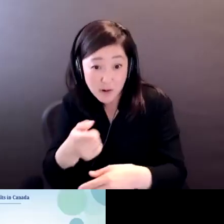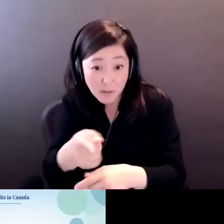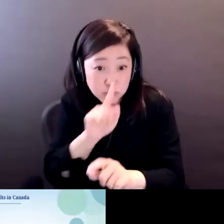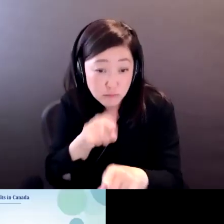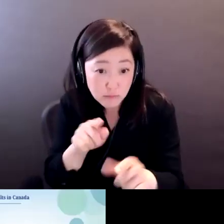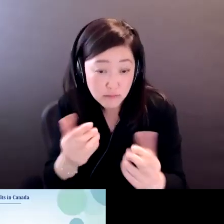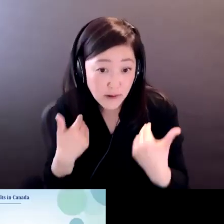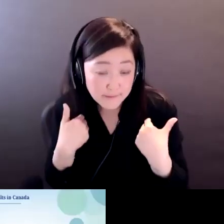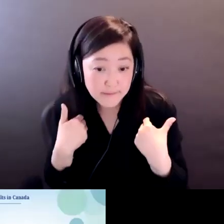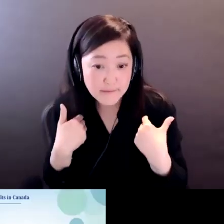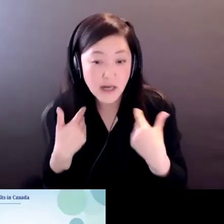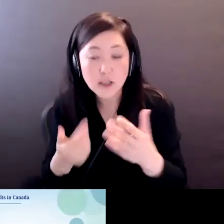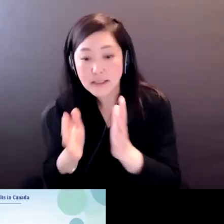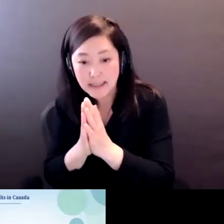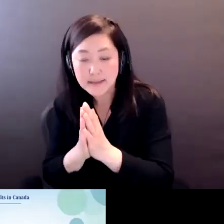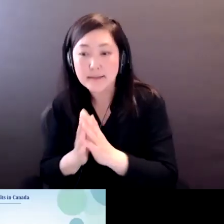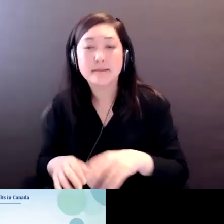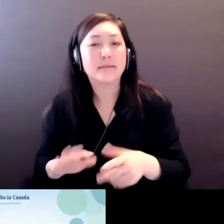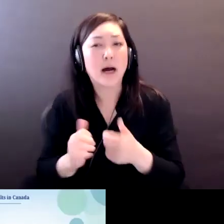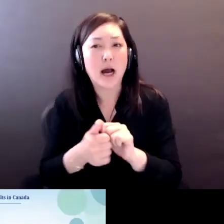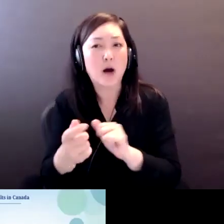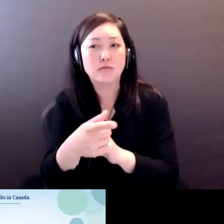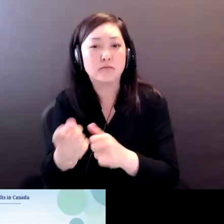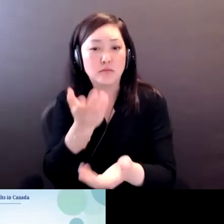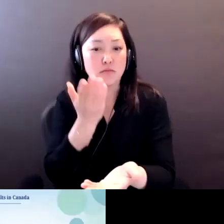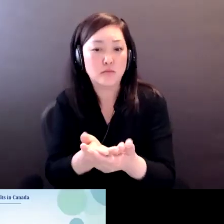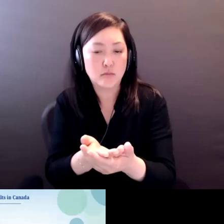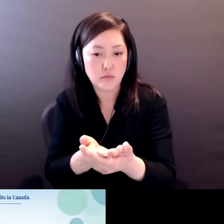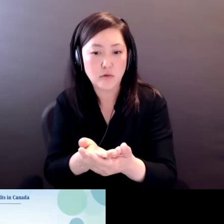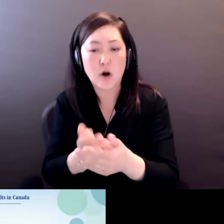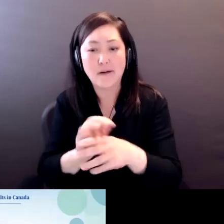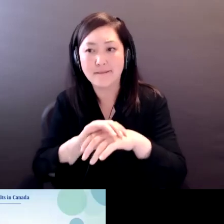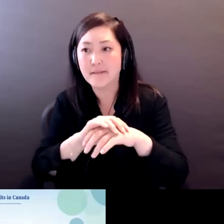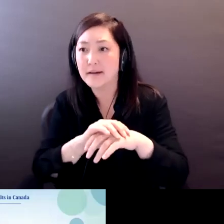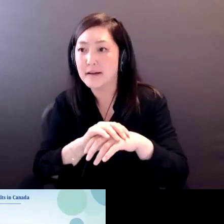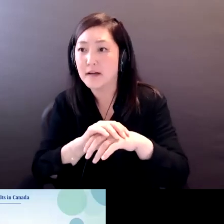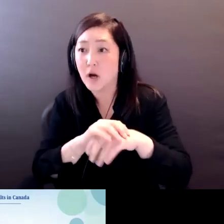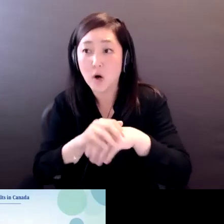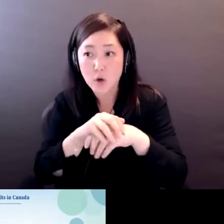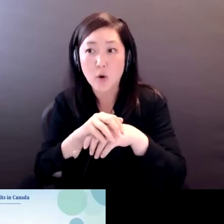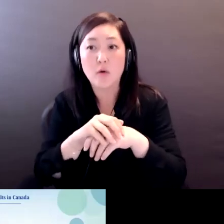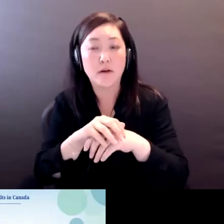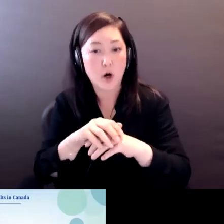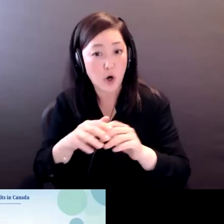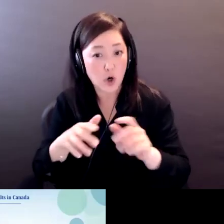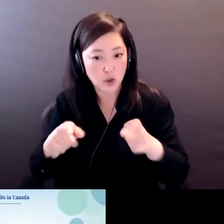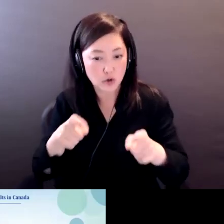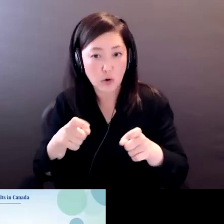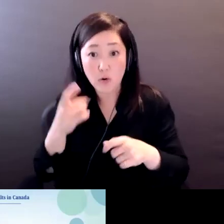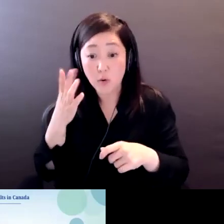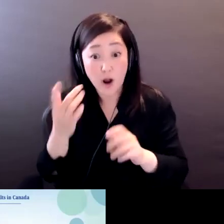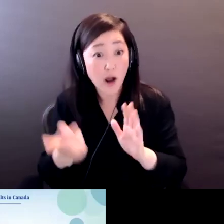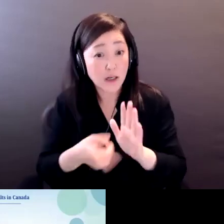asked, Deirdre asked, how do you prove covert control? Because so often these people present themselves as truly